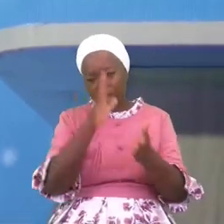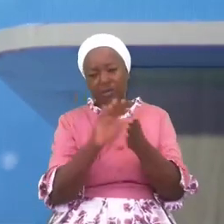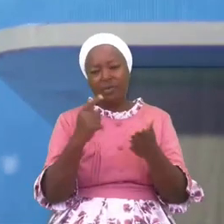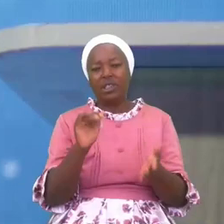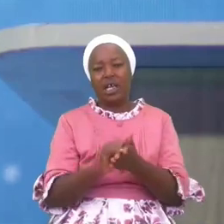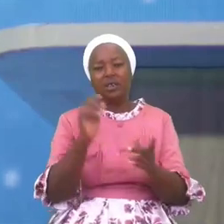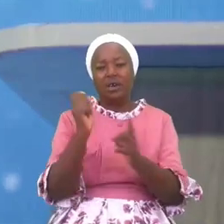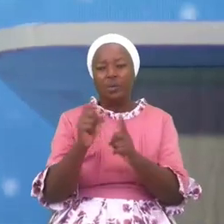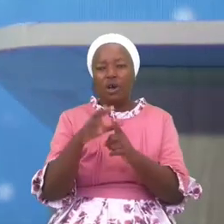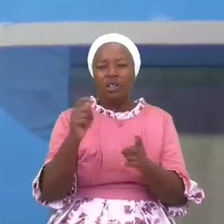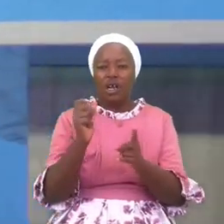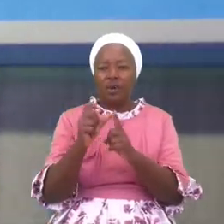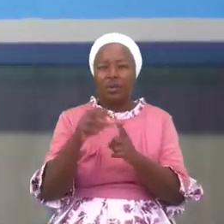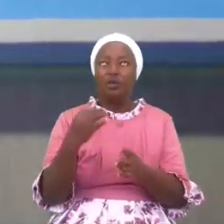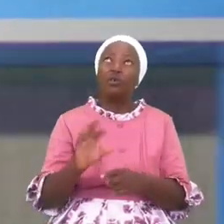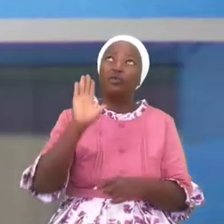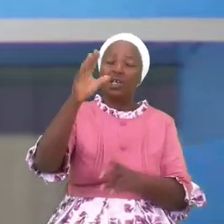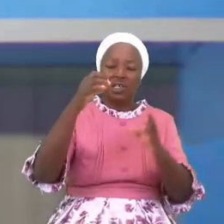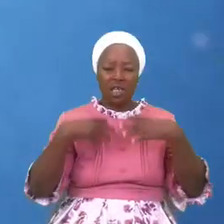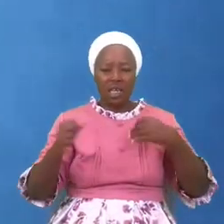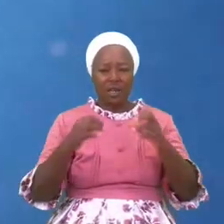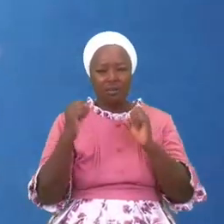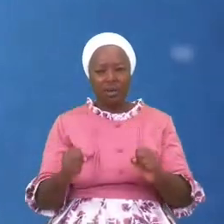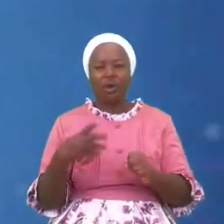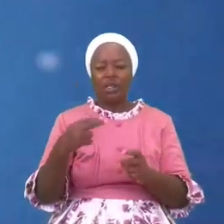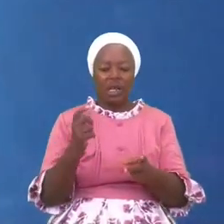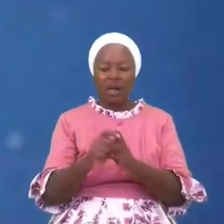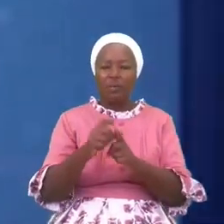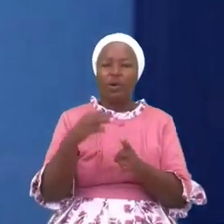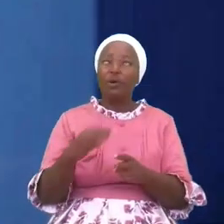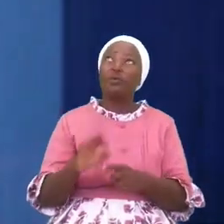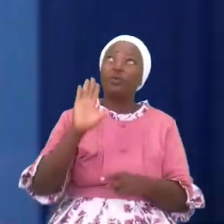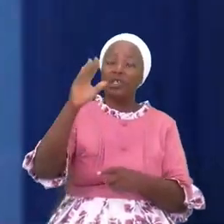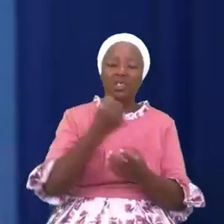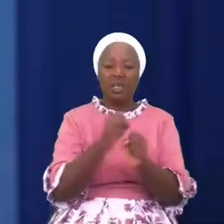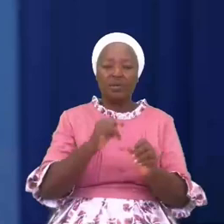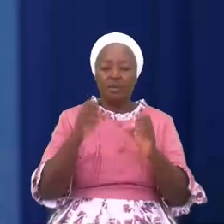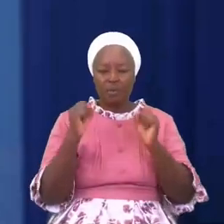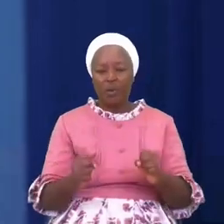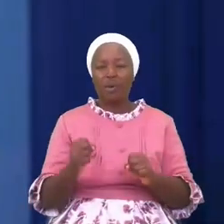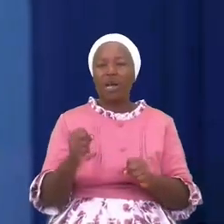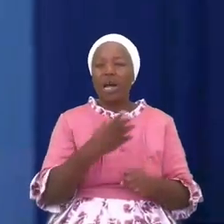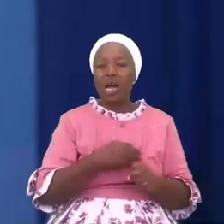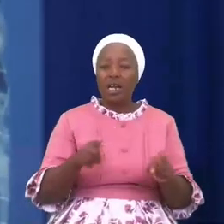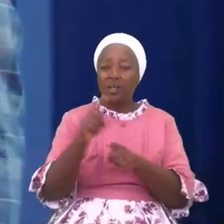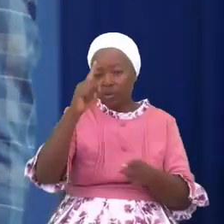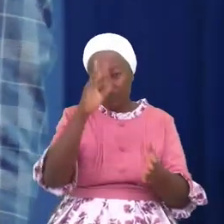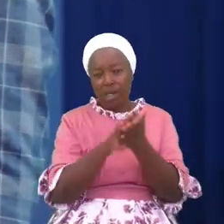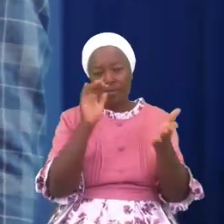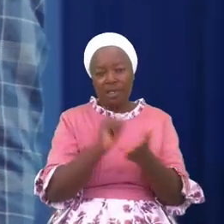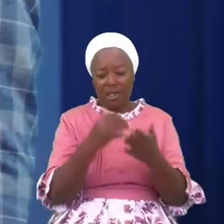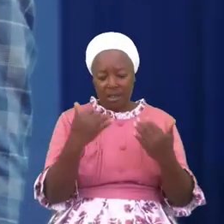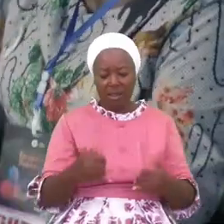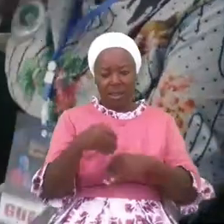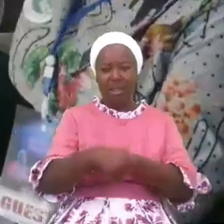the report of his saving power, as you believe that tonight, salvation and righteousness will